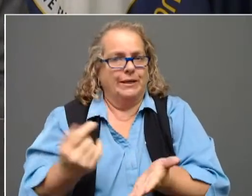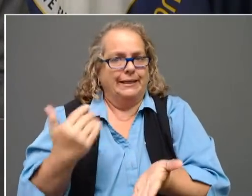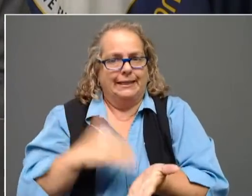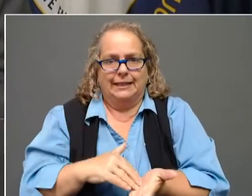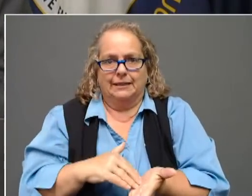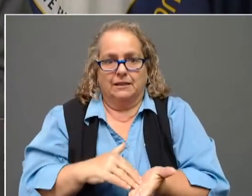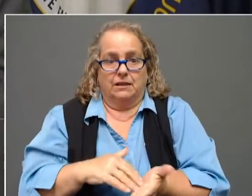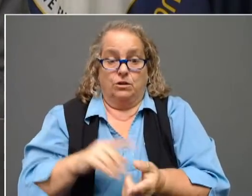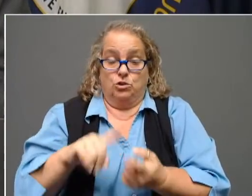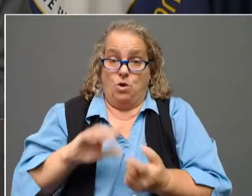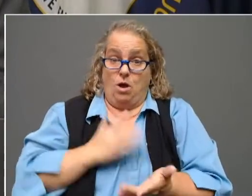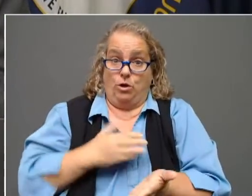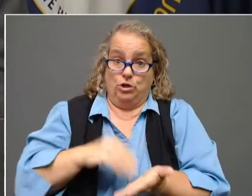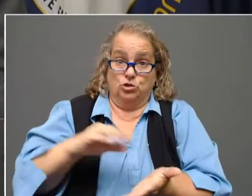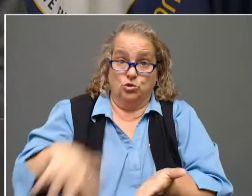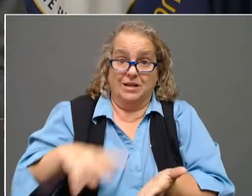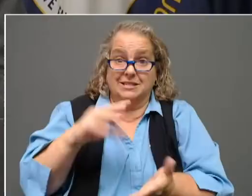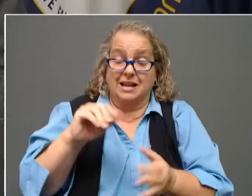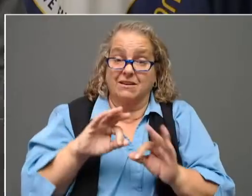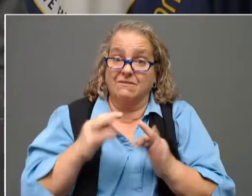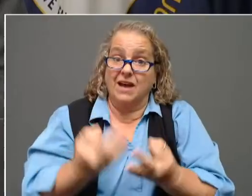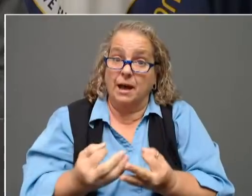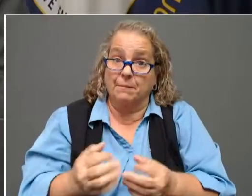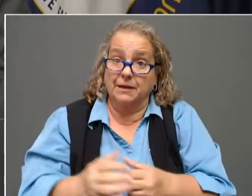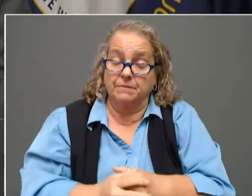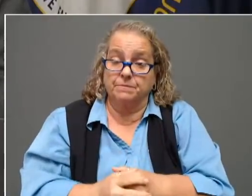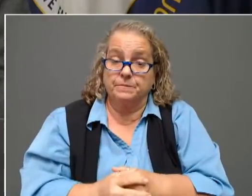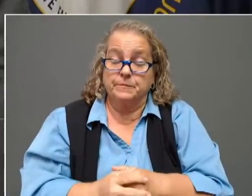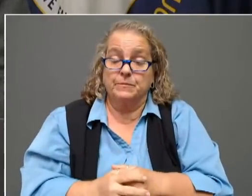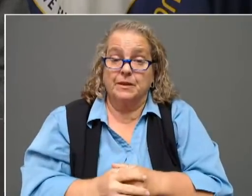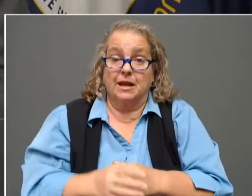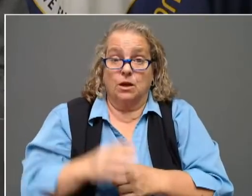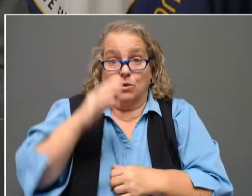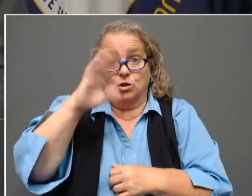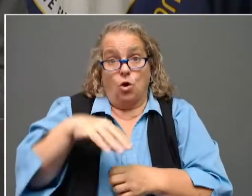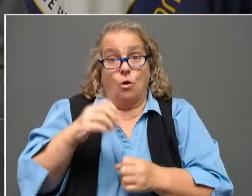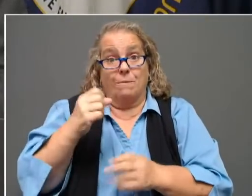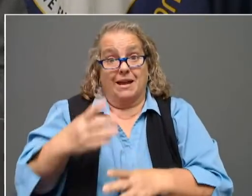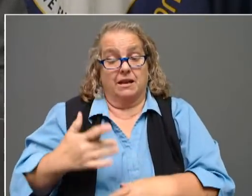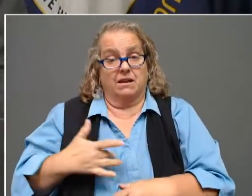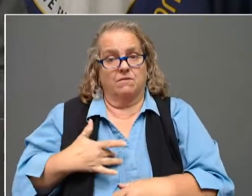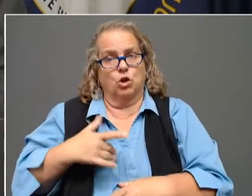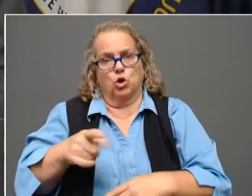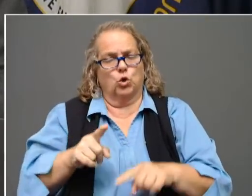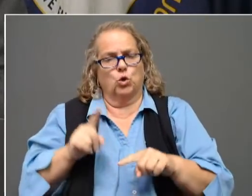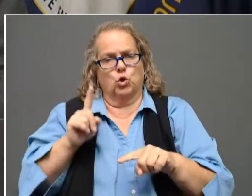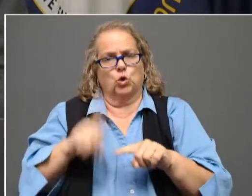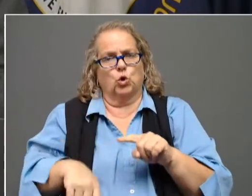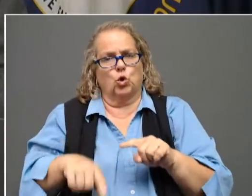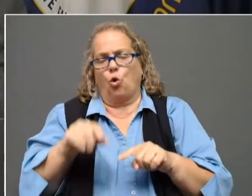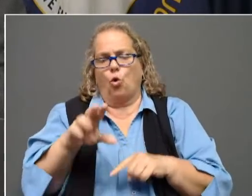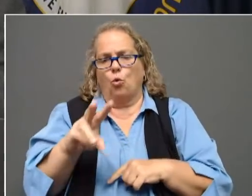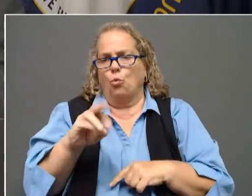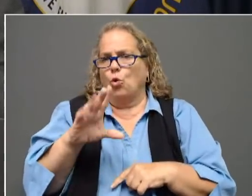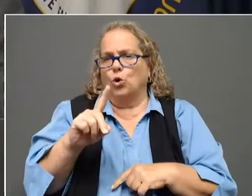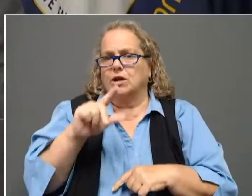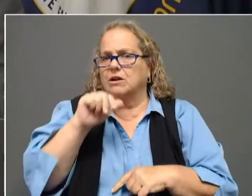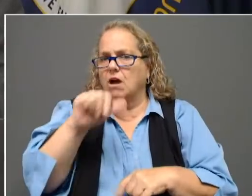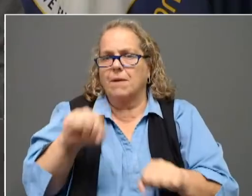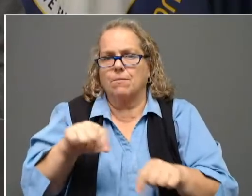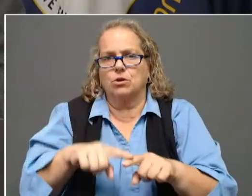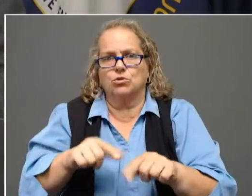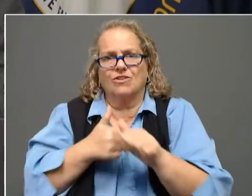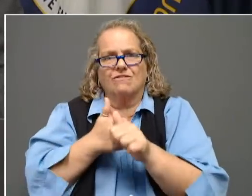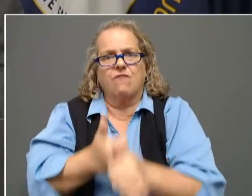families, at the outset of this pandemic, many believed that you could not or you would not be able to follow the precautions, including